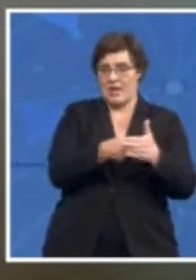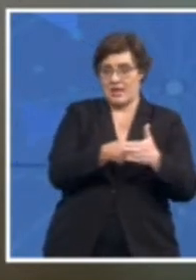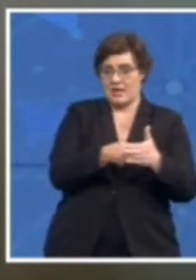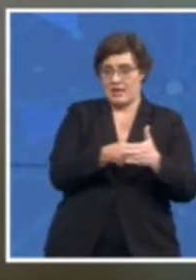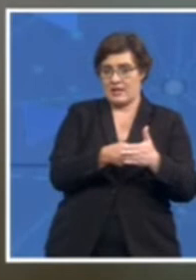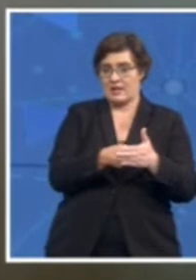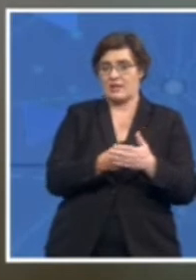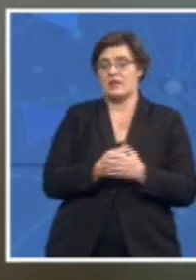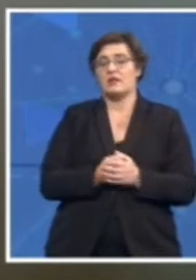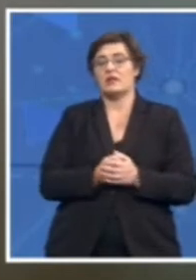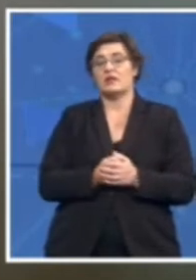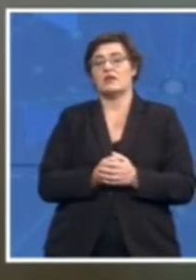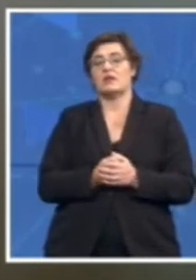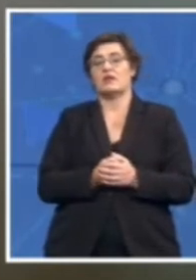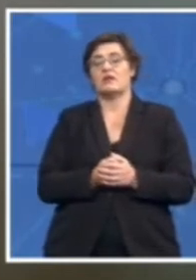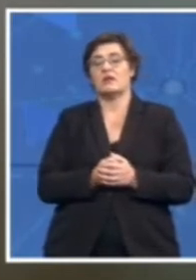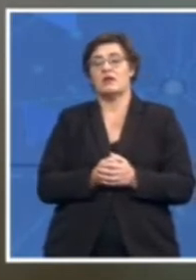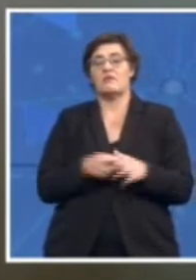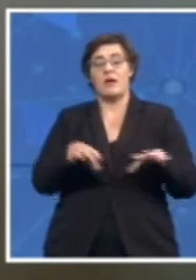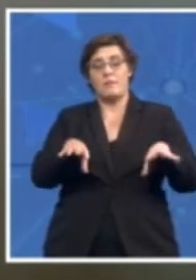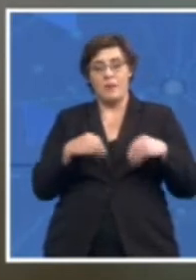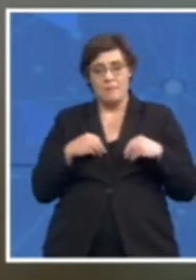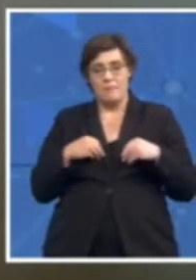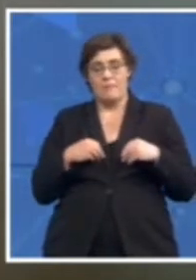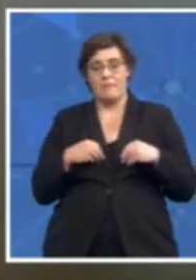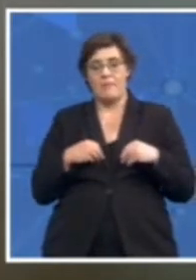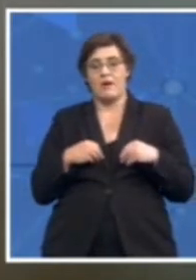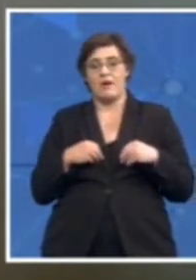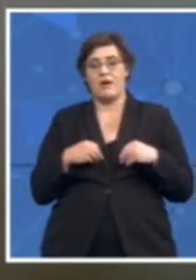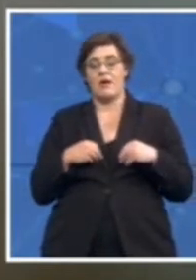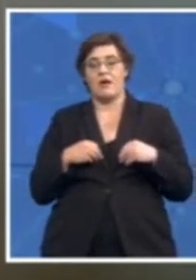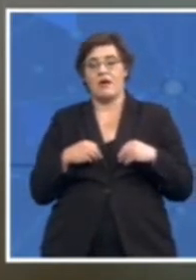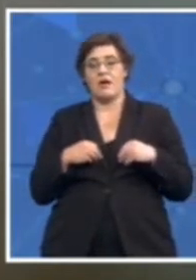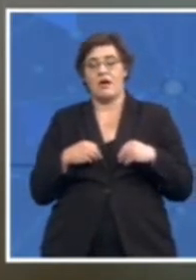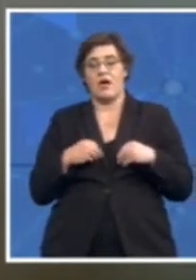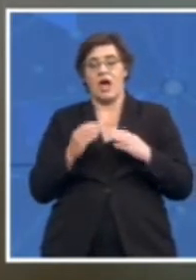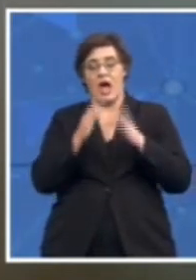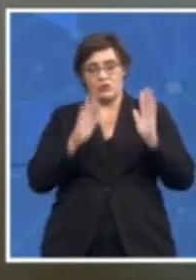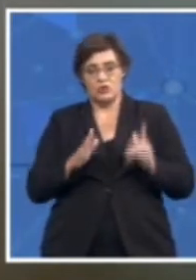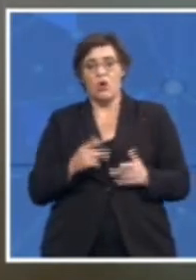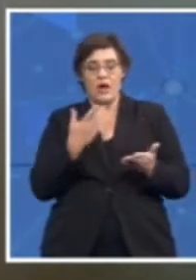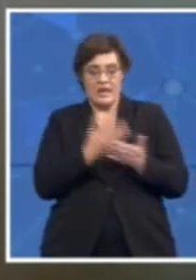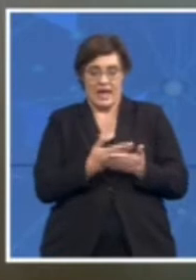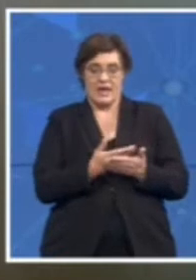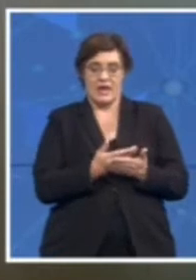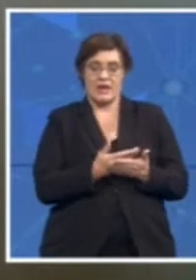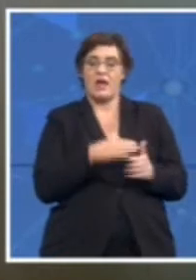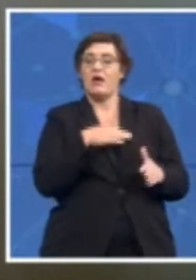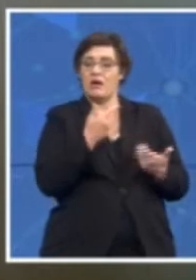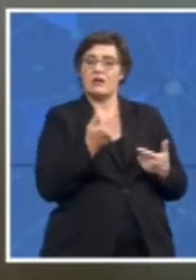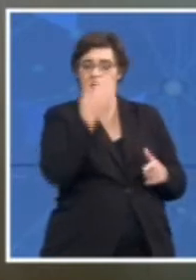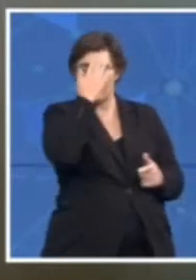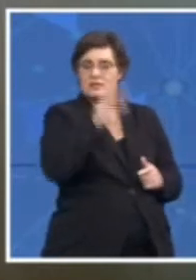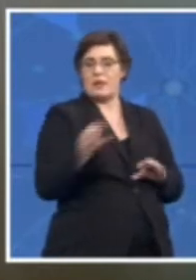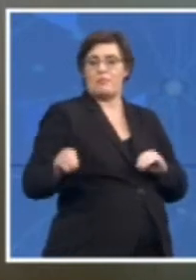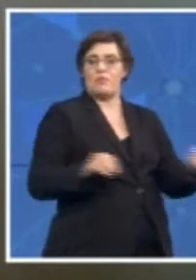it's not yet registered in your name, you can already start behaving like an owner and making the improvements that you